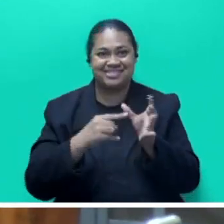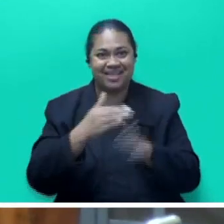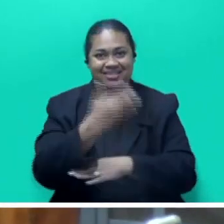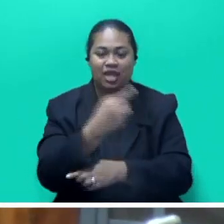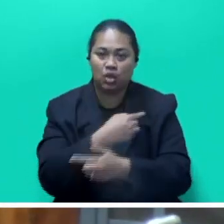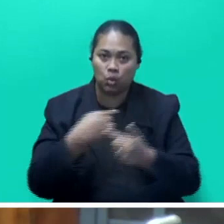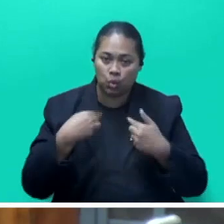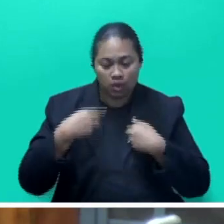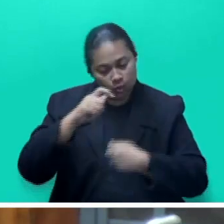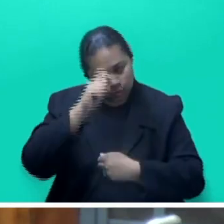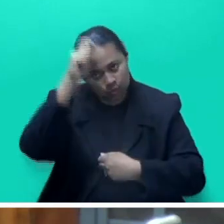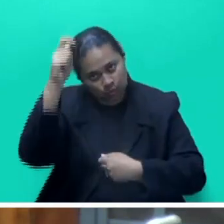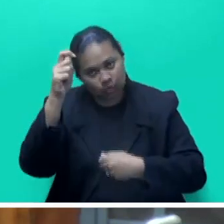great